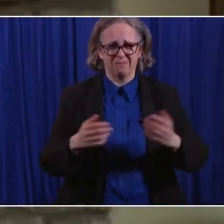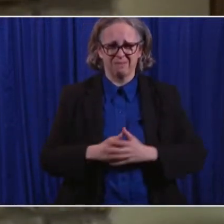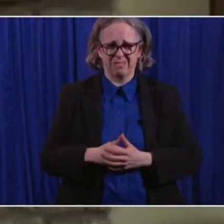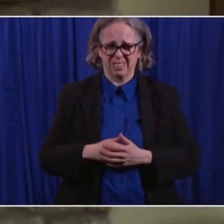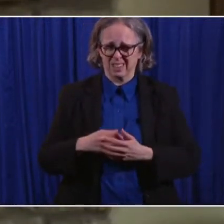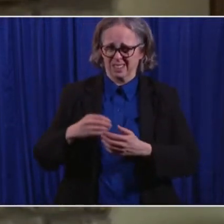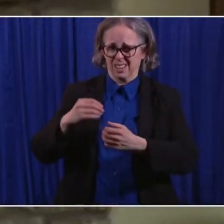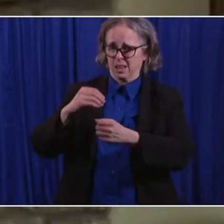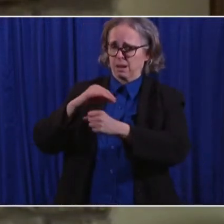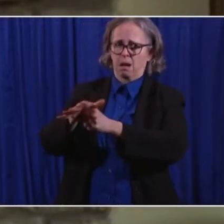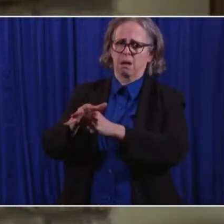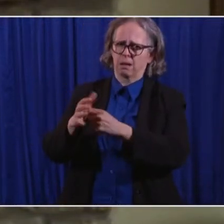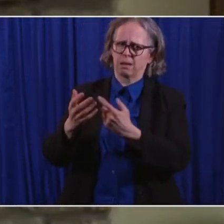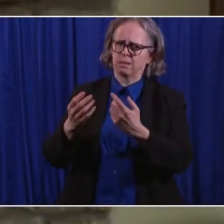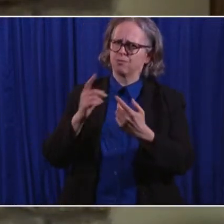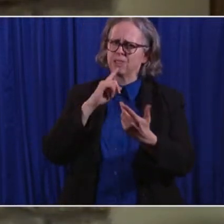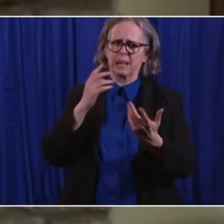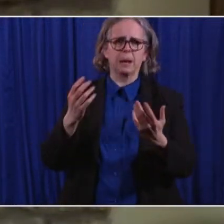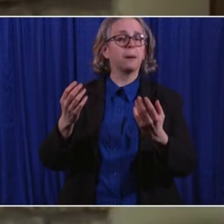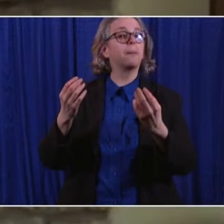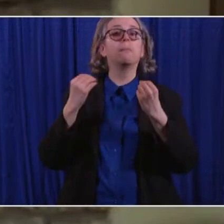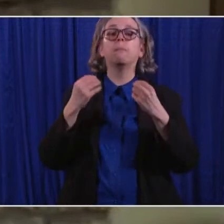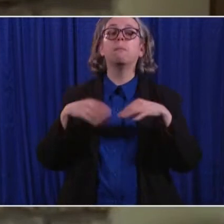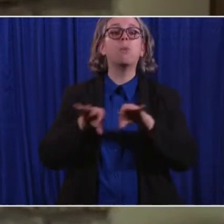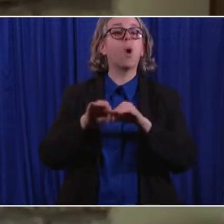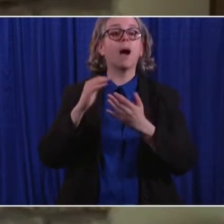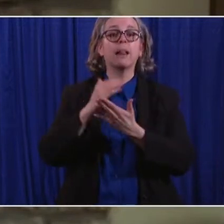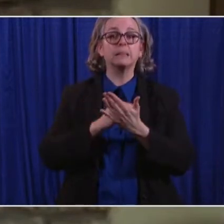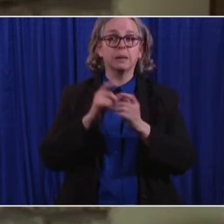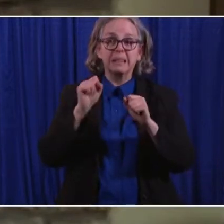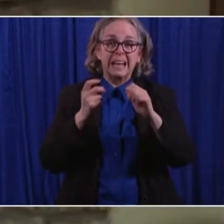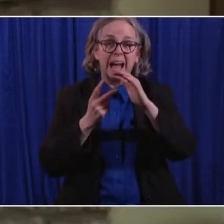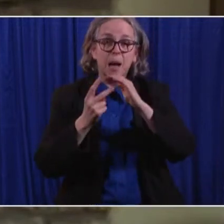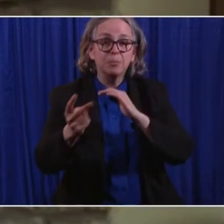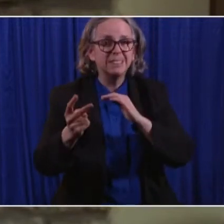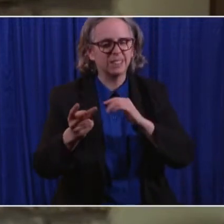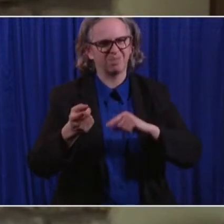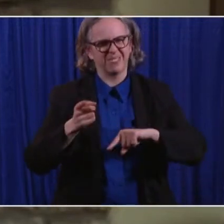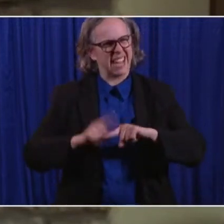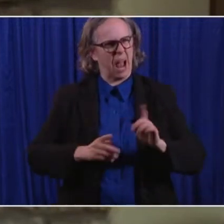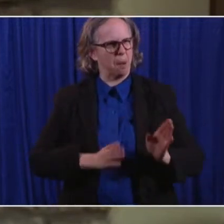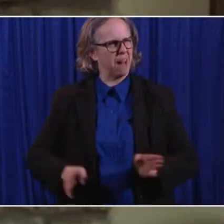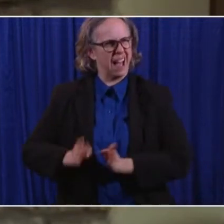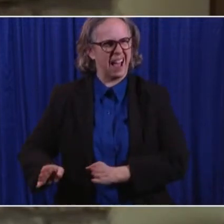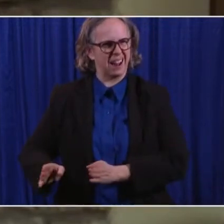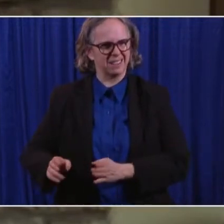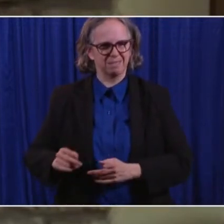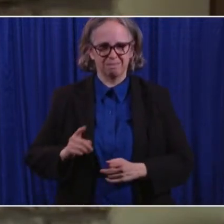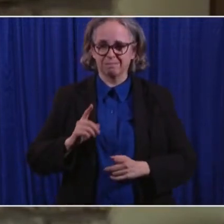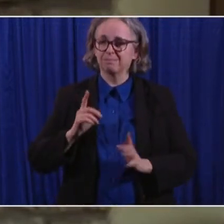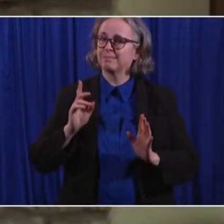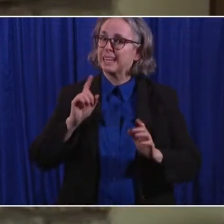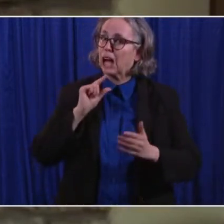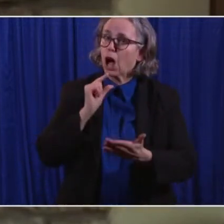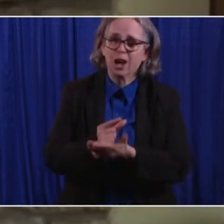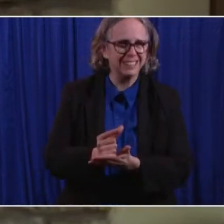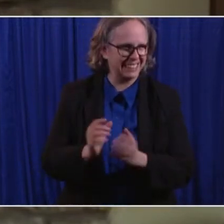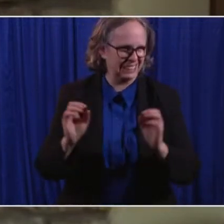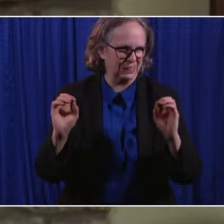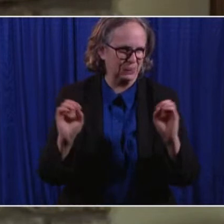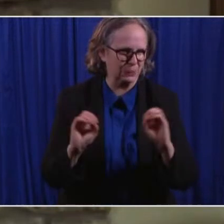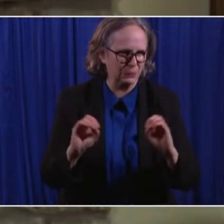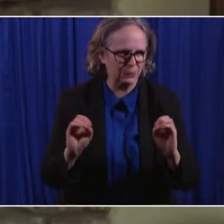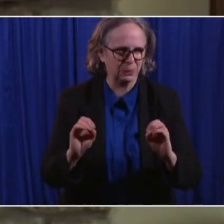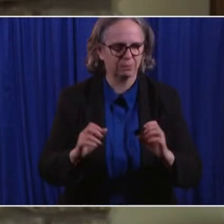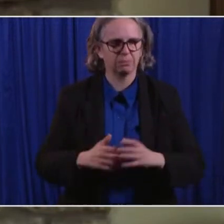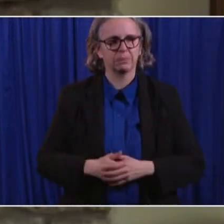to the experts and they can tell you what they think is probably going to happen, but I can't stand up here and come